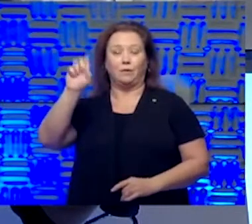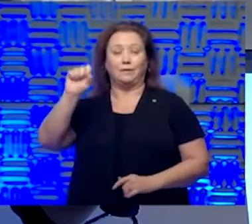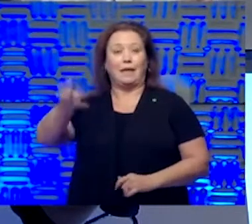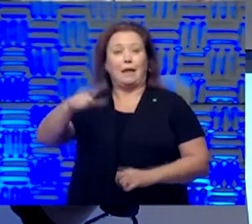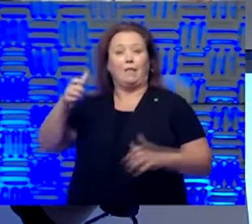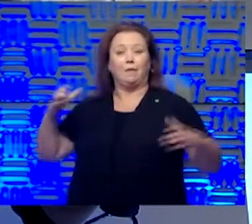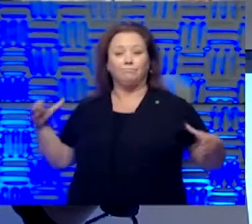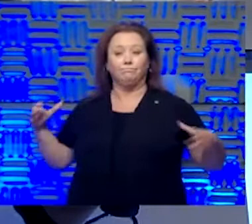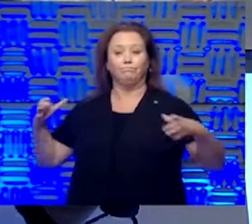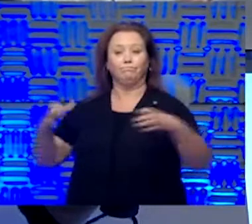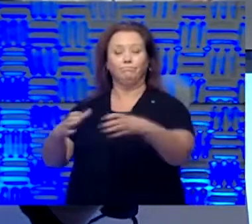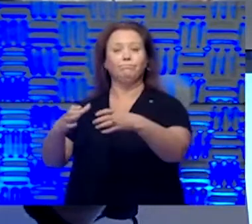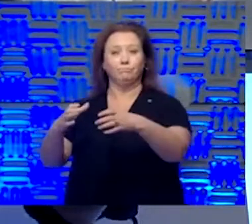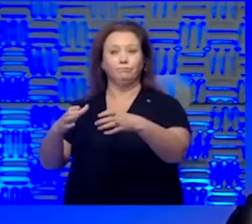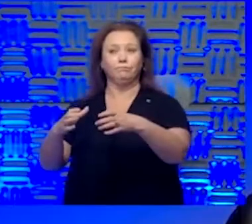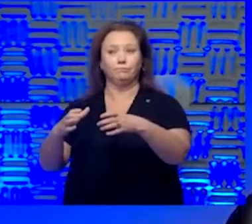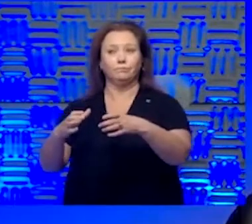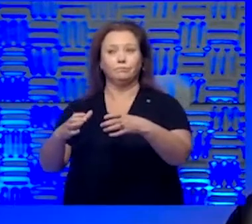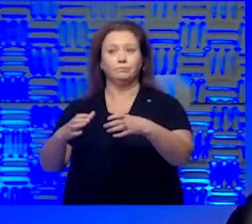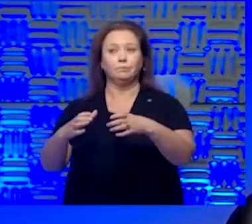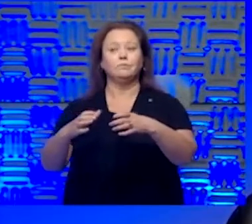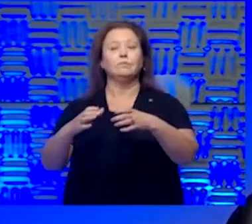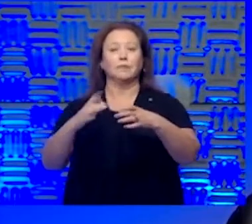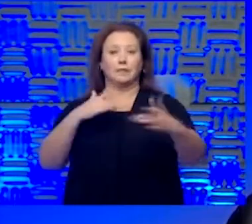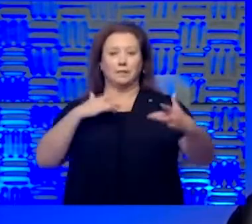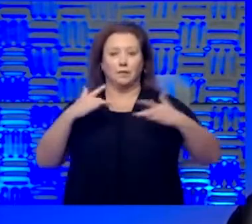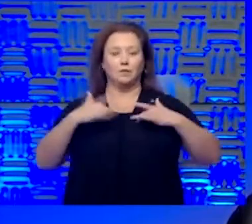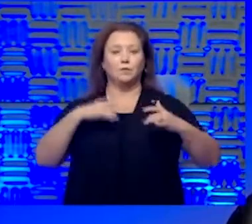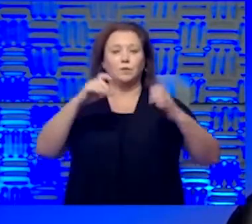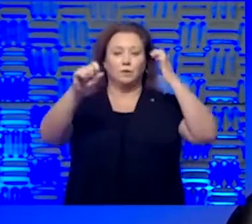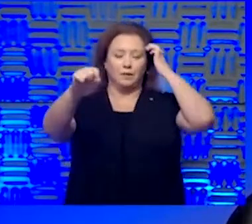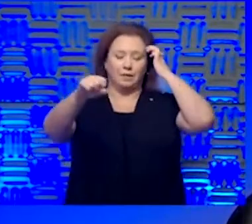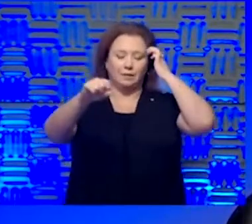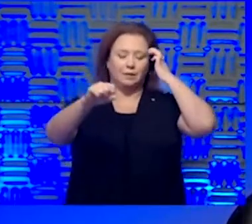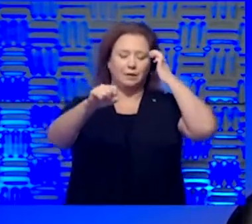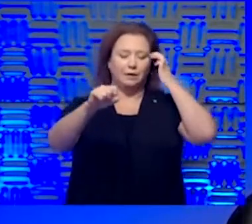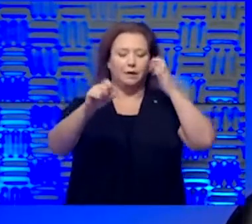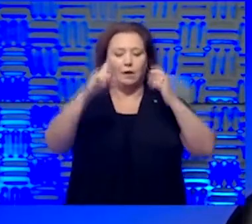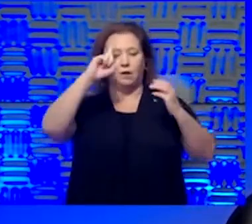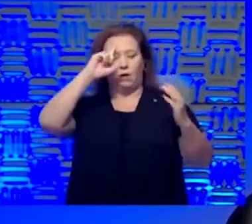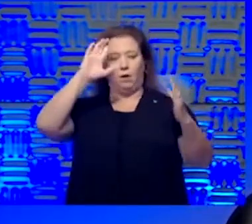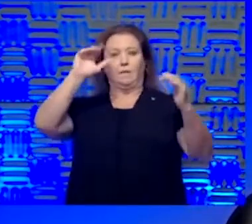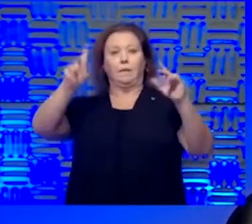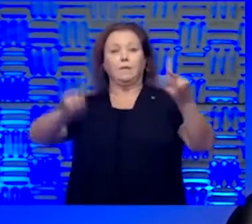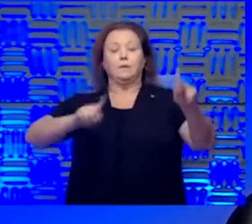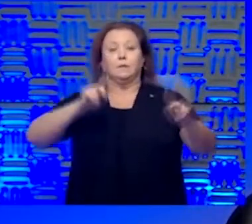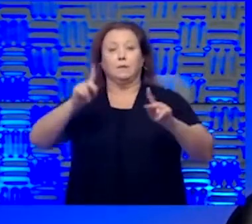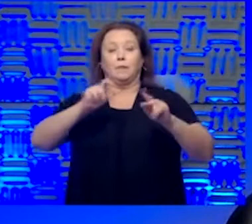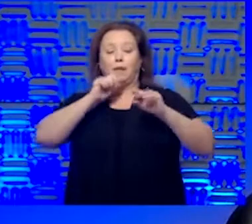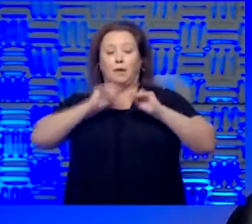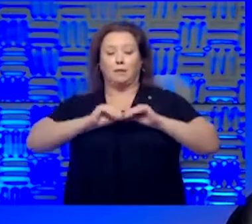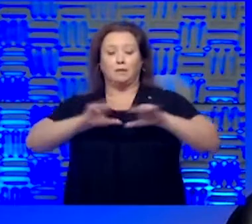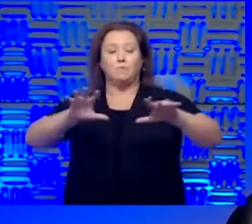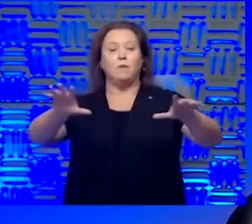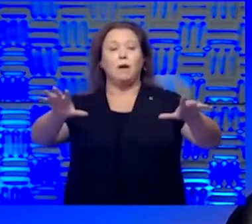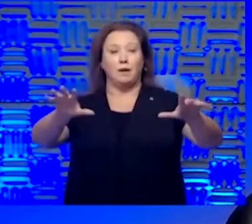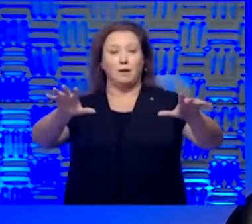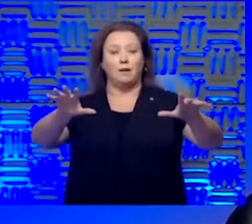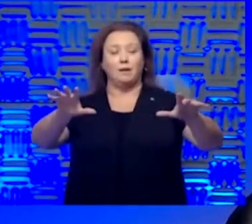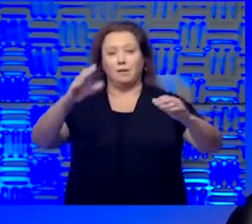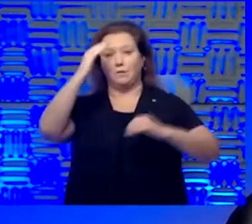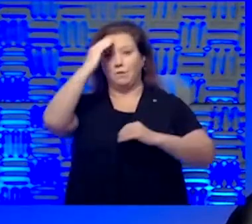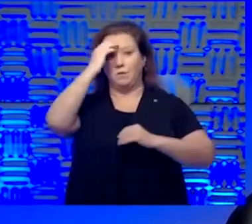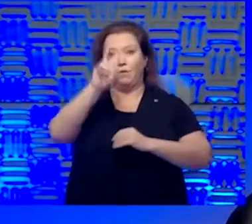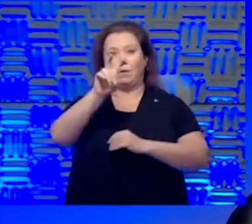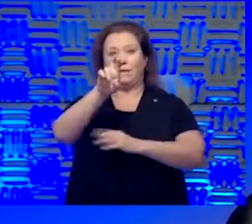gatherings. Yeah, it is a significant concern. Hopefully those people, haven't spread it further. With knowing the